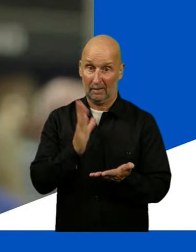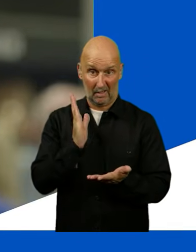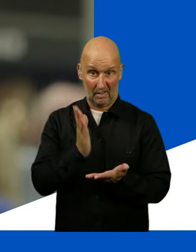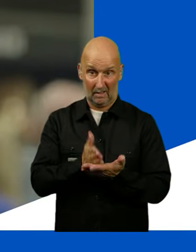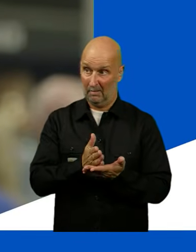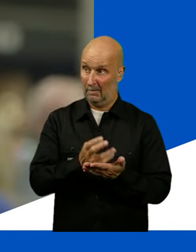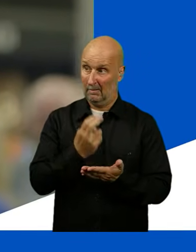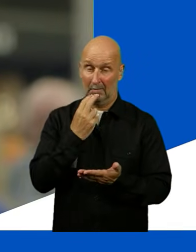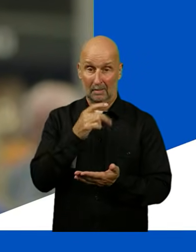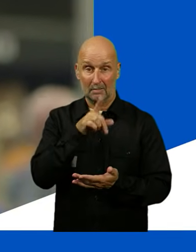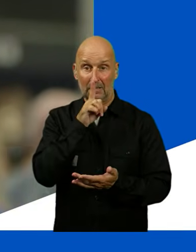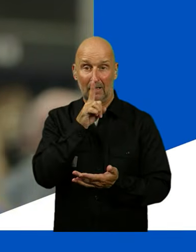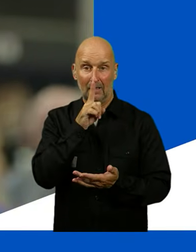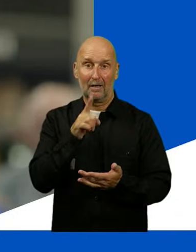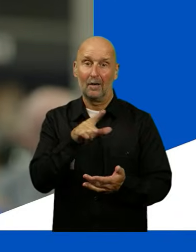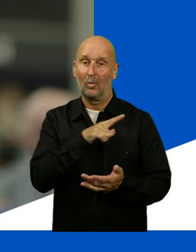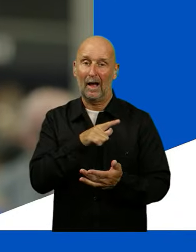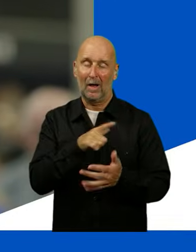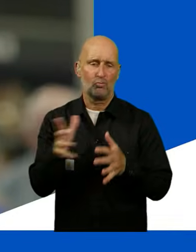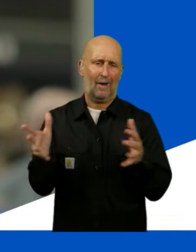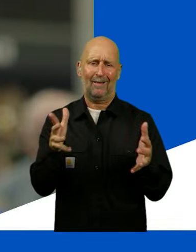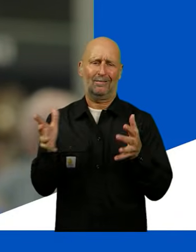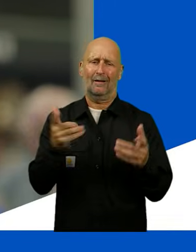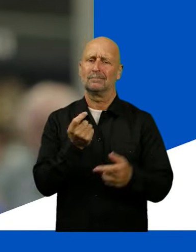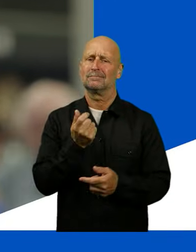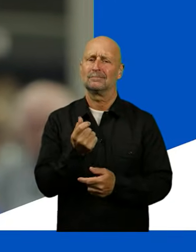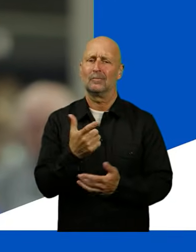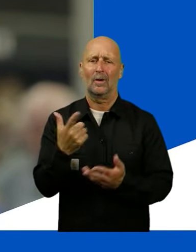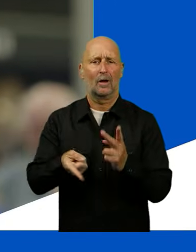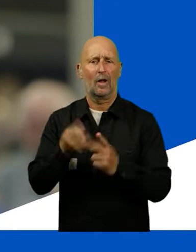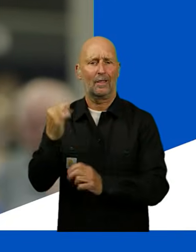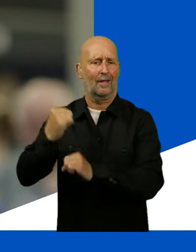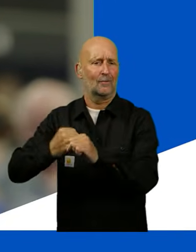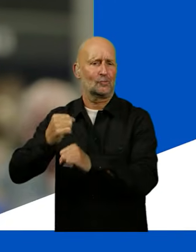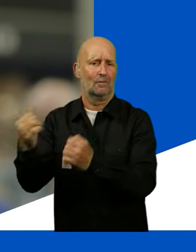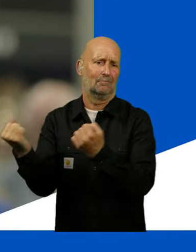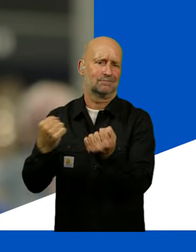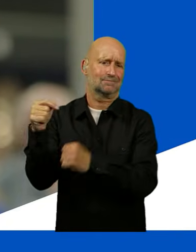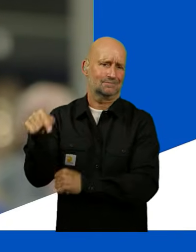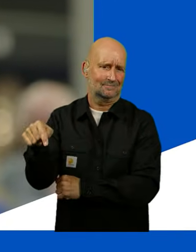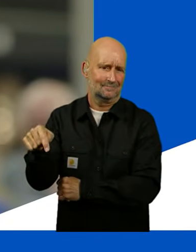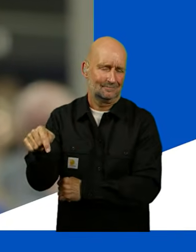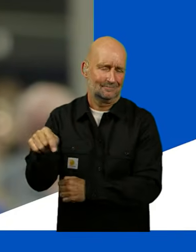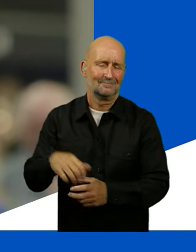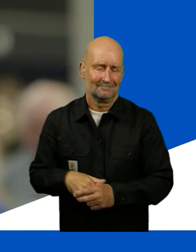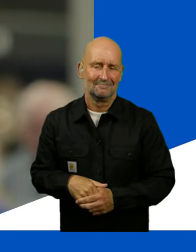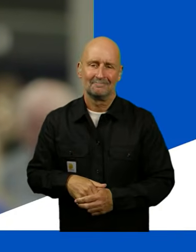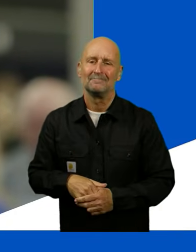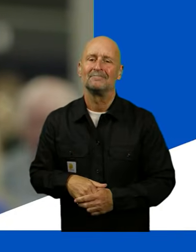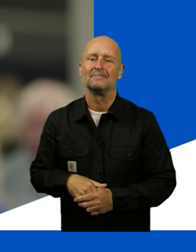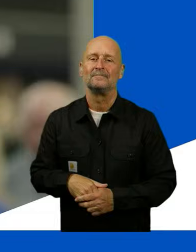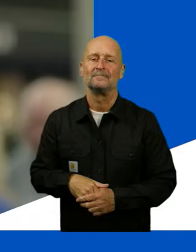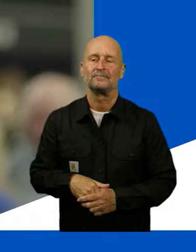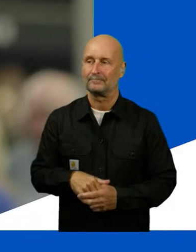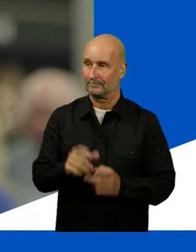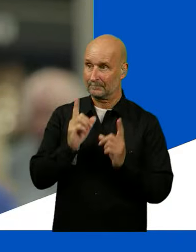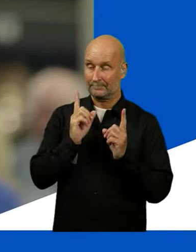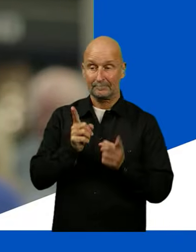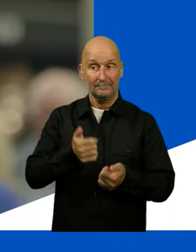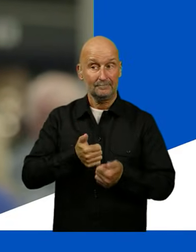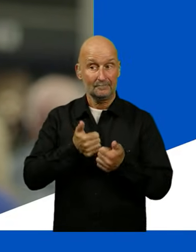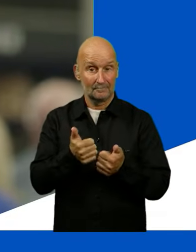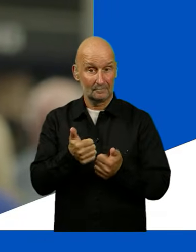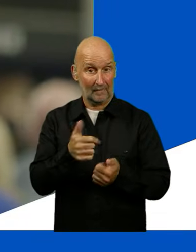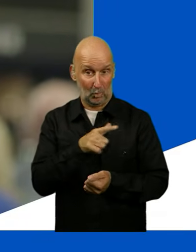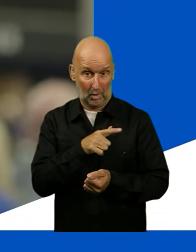definition. They do rattle a lot less than internal combustion engines, So that's a good thing in a